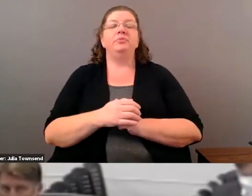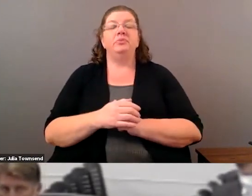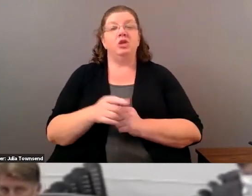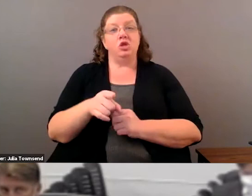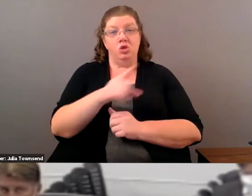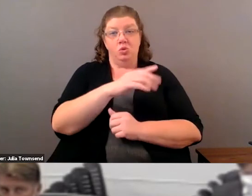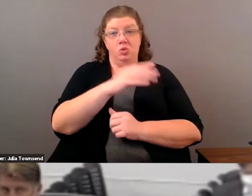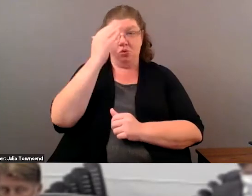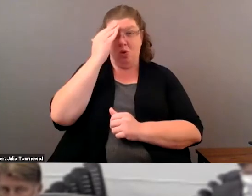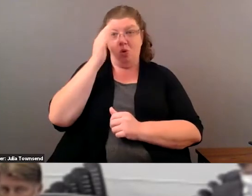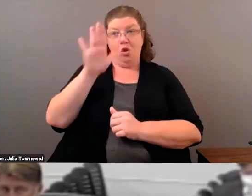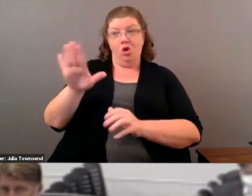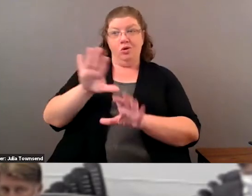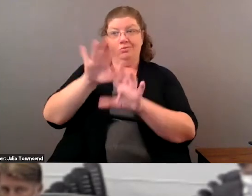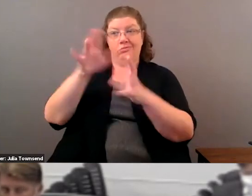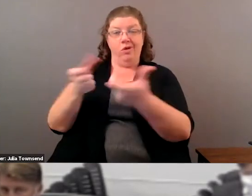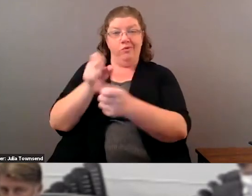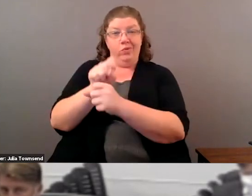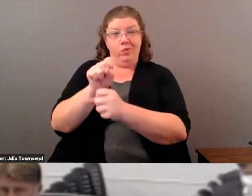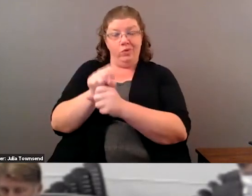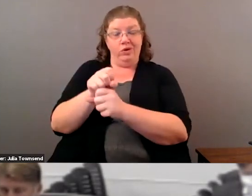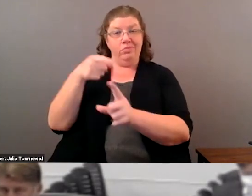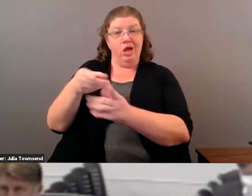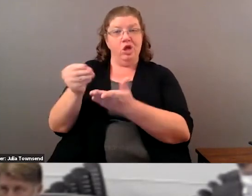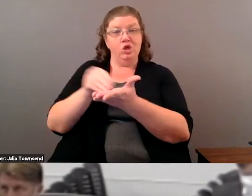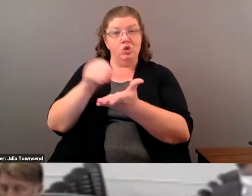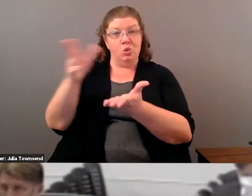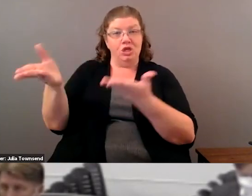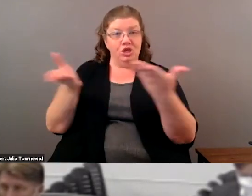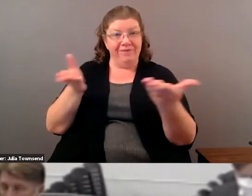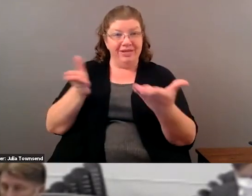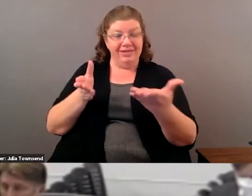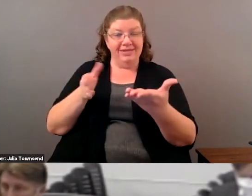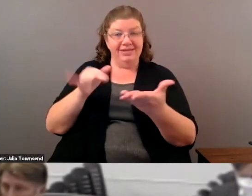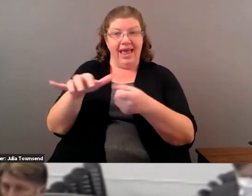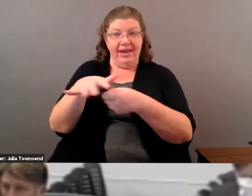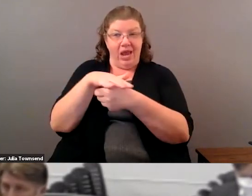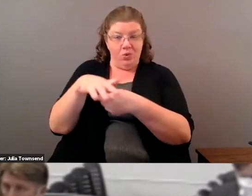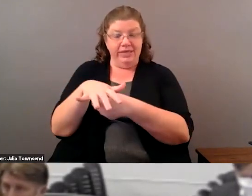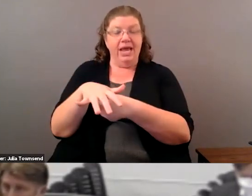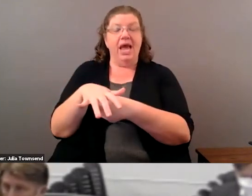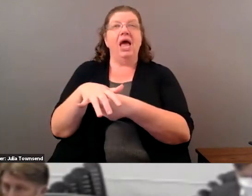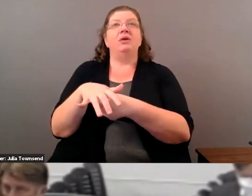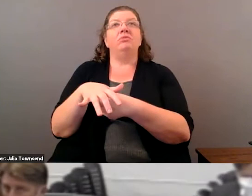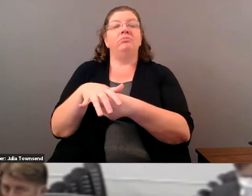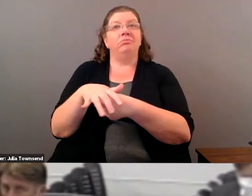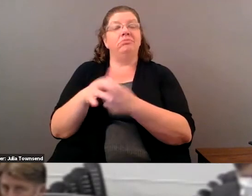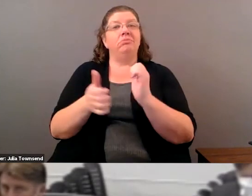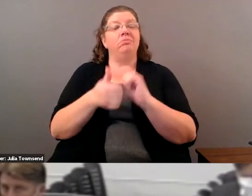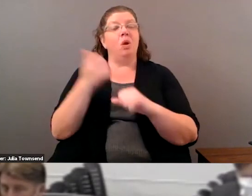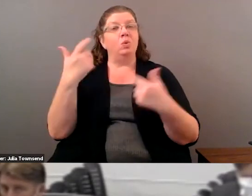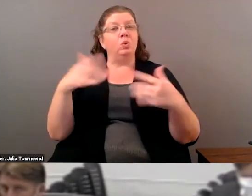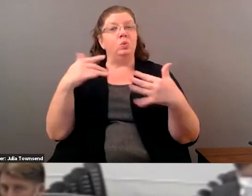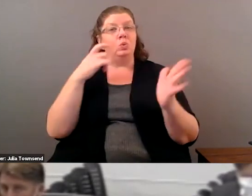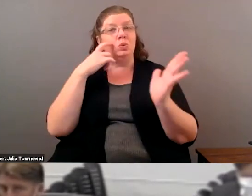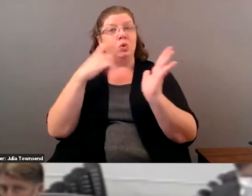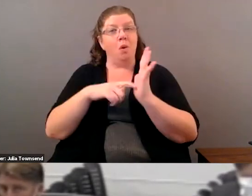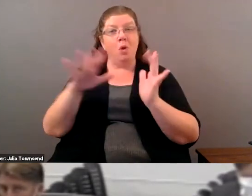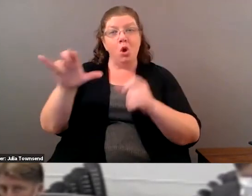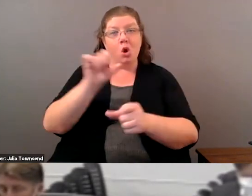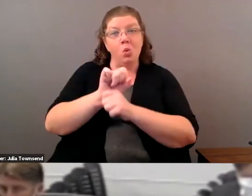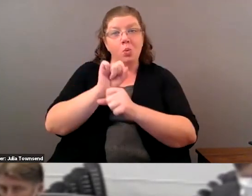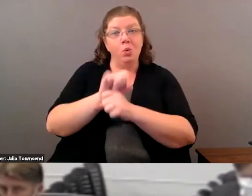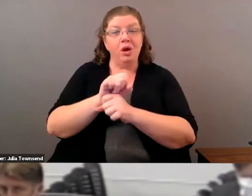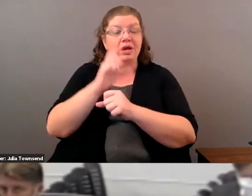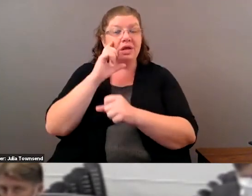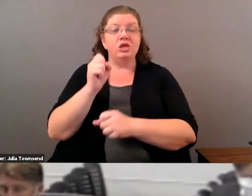her body of work, particularly in the student services area, and most notable, I think, her work in the area of